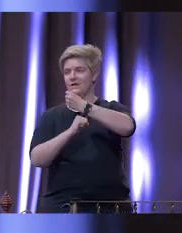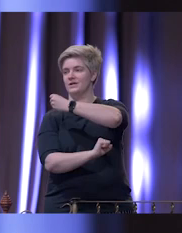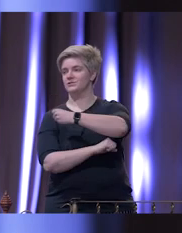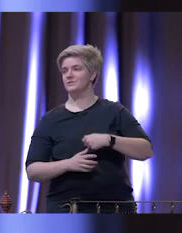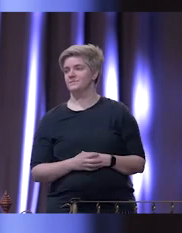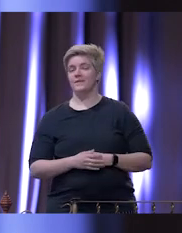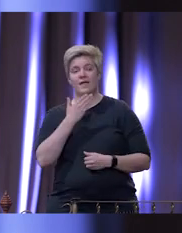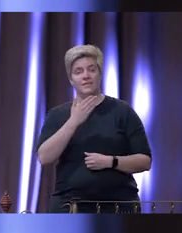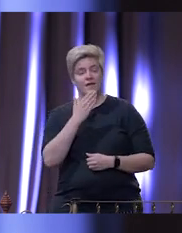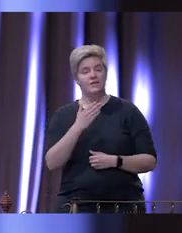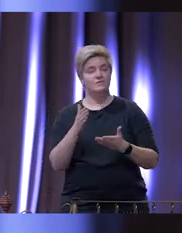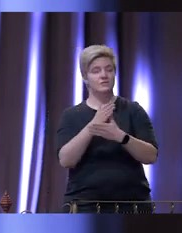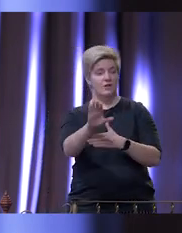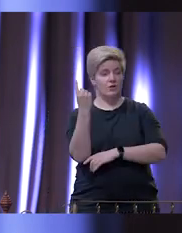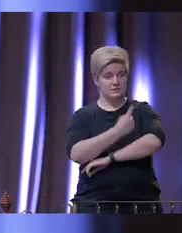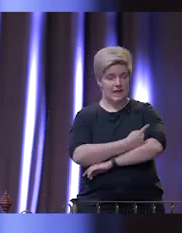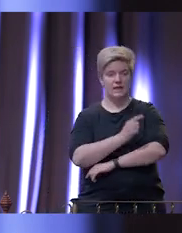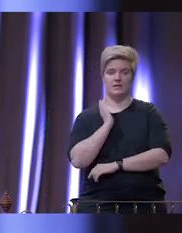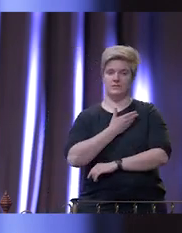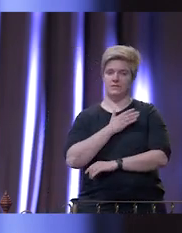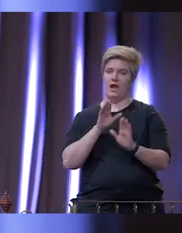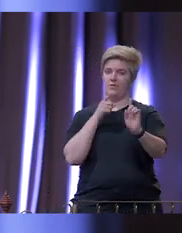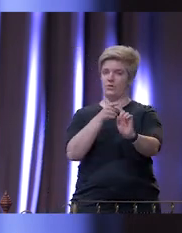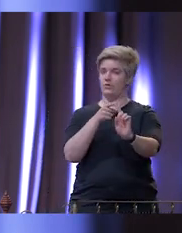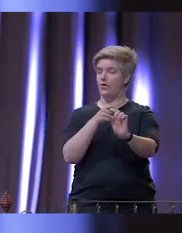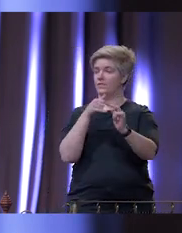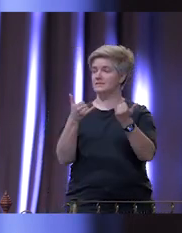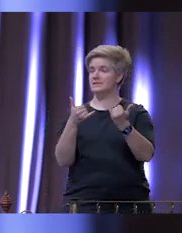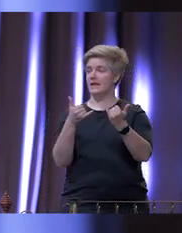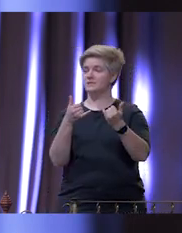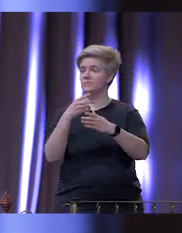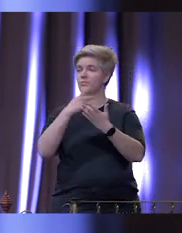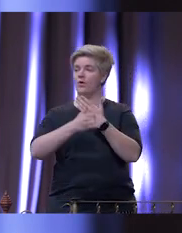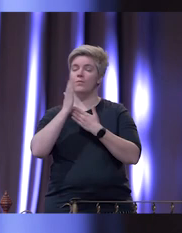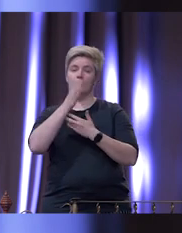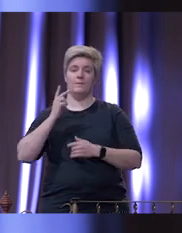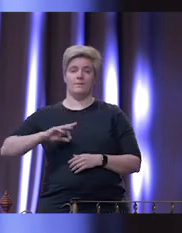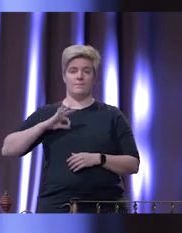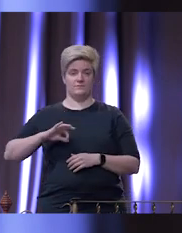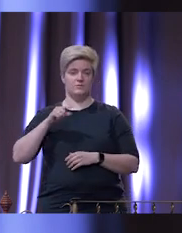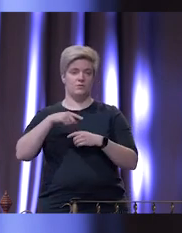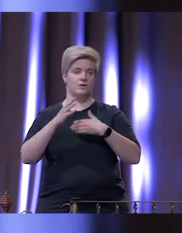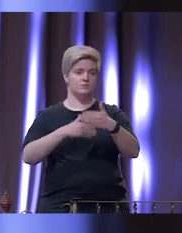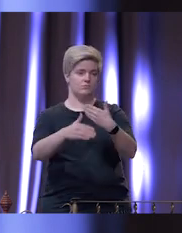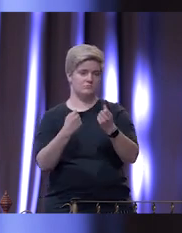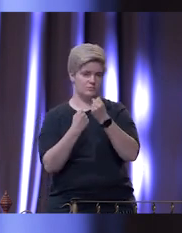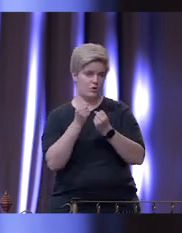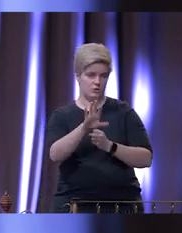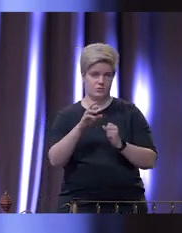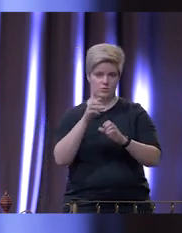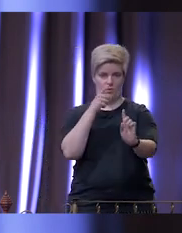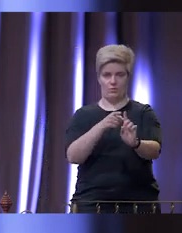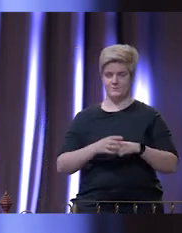and accomplishments. Thank you for sharing your day with us, and it is our hope that today's program will be beneficial as you